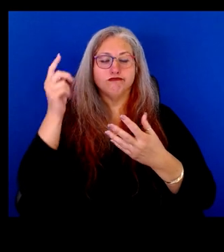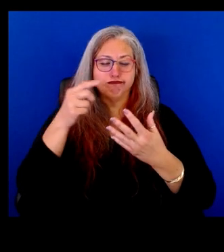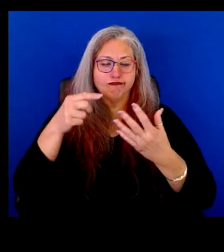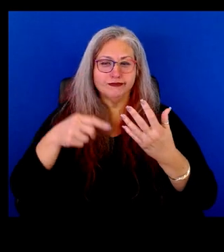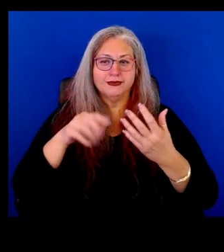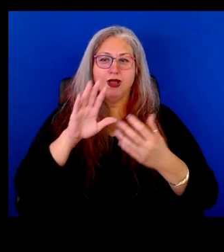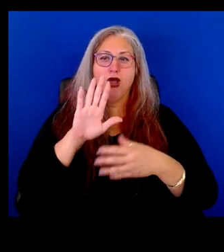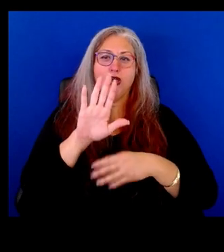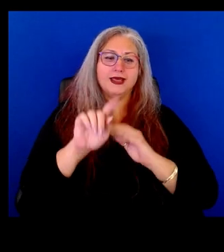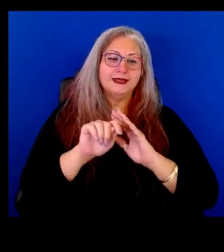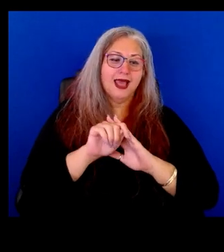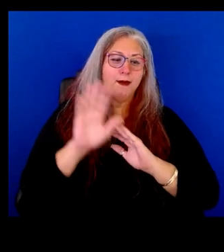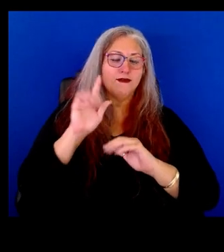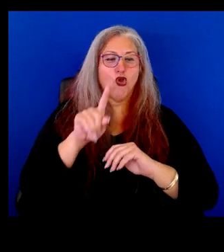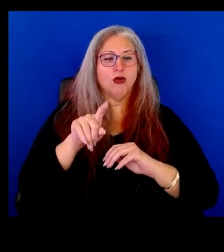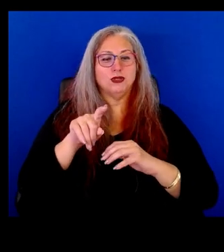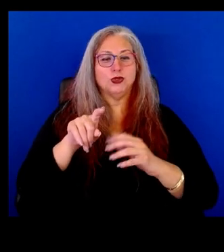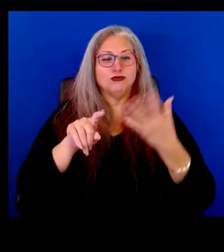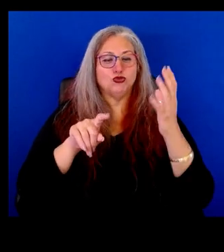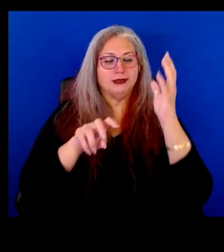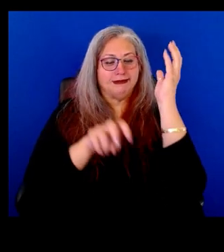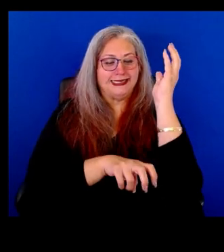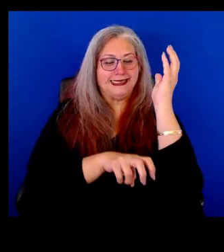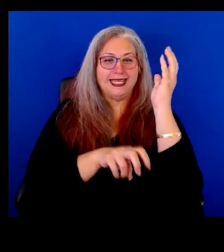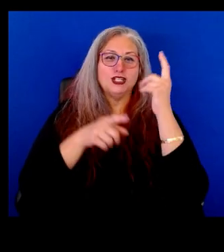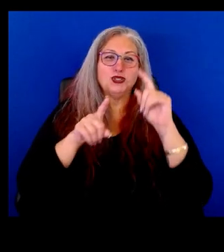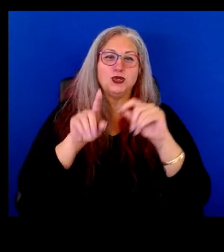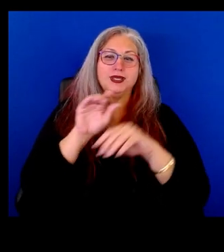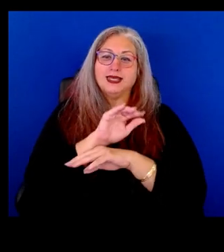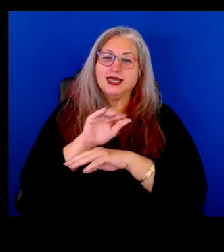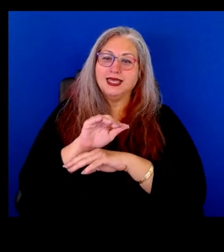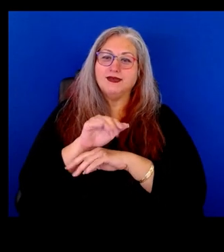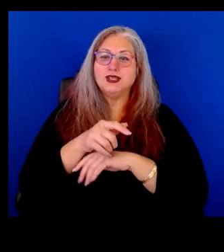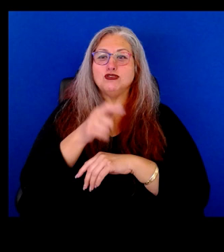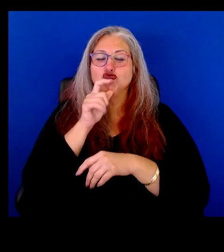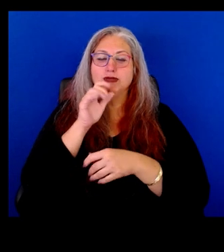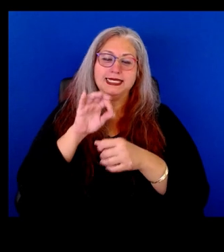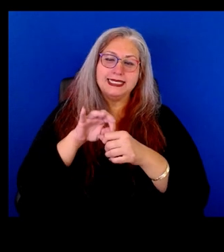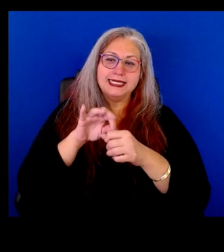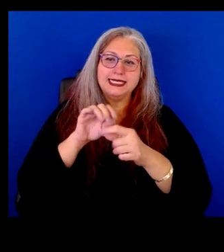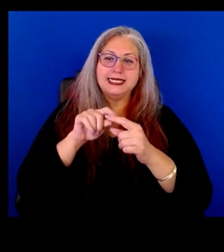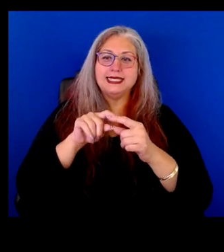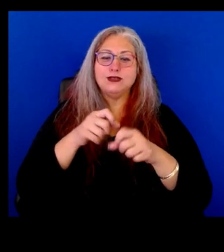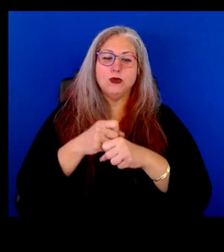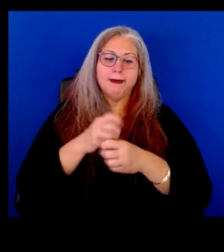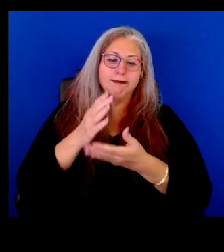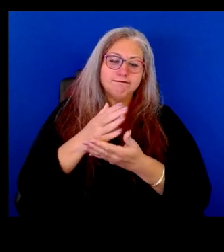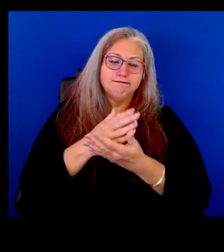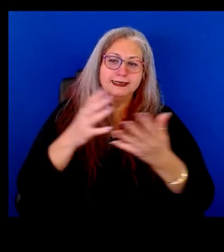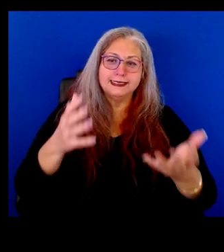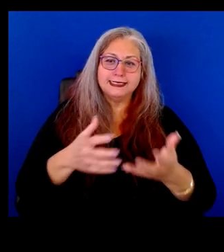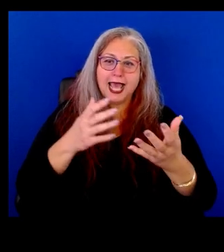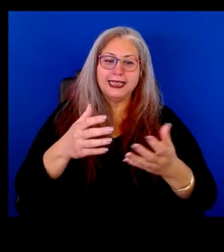and the times when they would sit at, in the evenings and drink tea and make